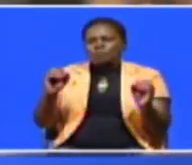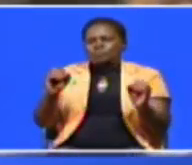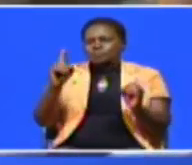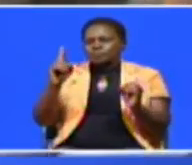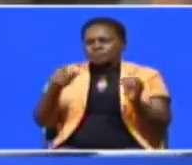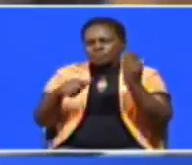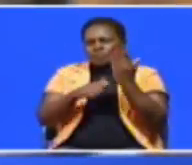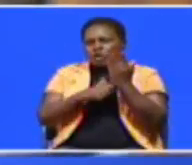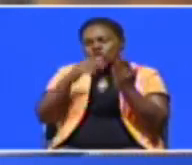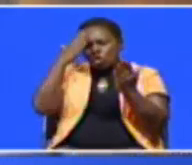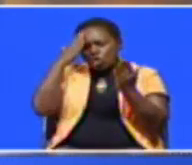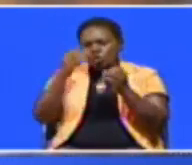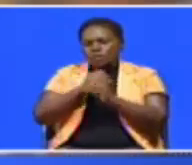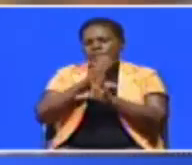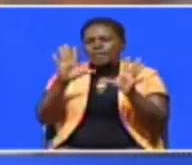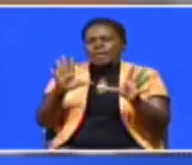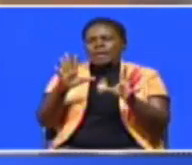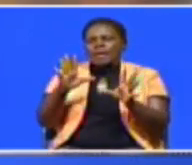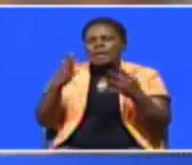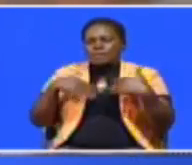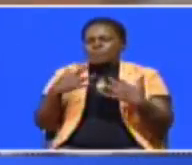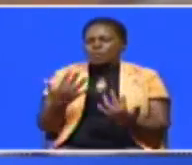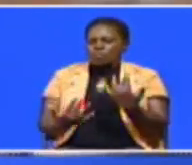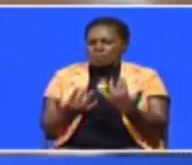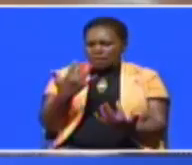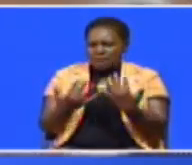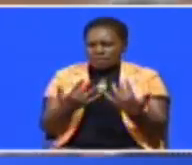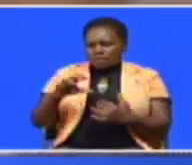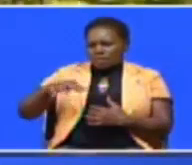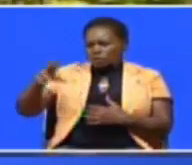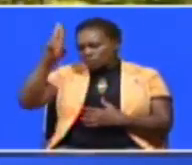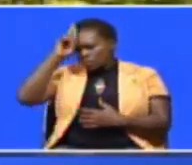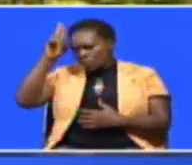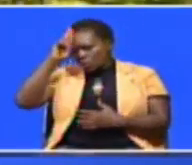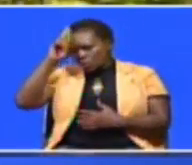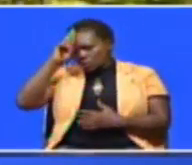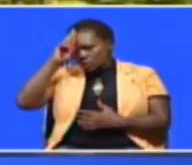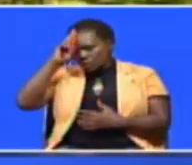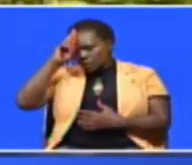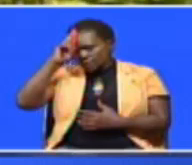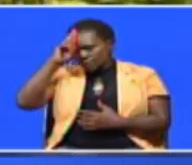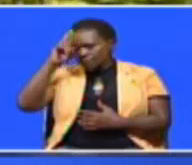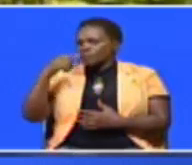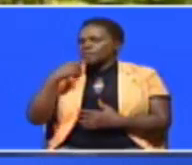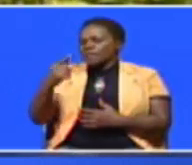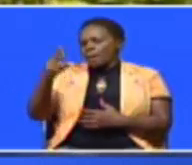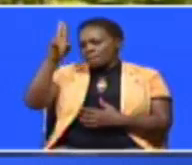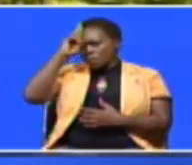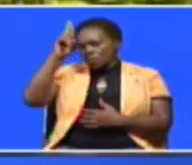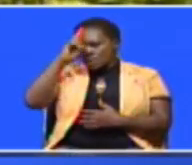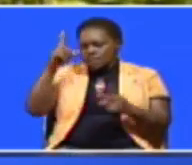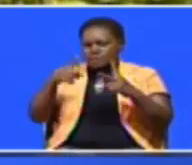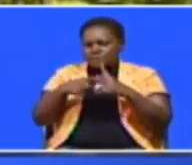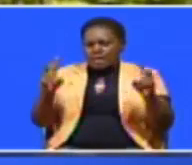whose identity is unknown, was lynched by angry residents. County Police Commander Hassan Barua said the police are